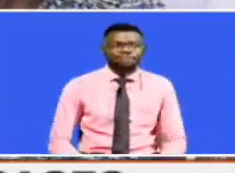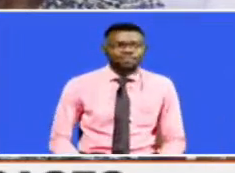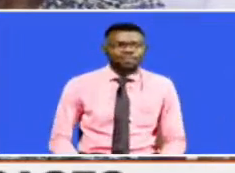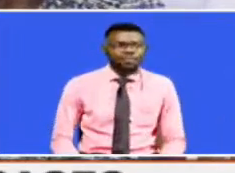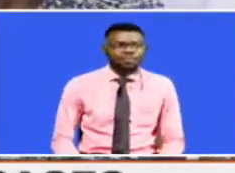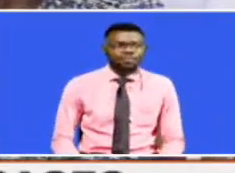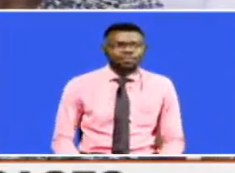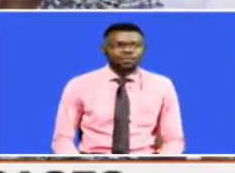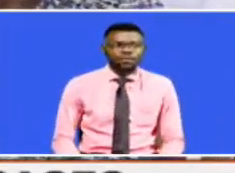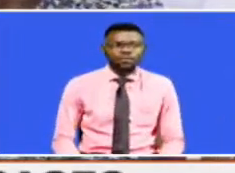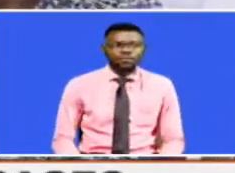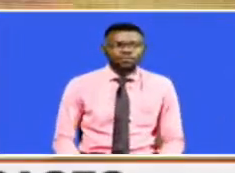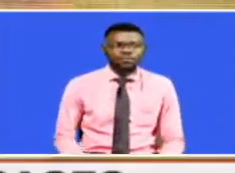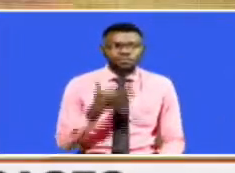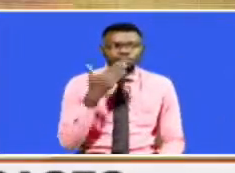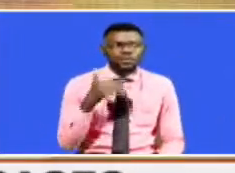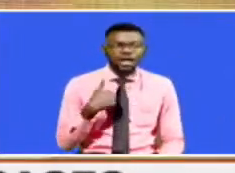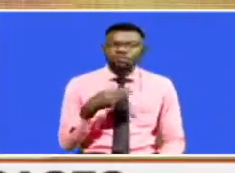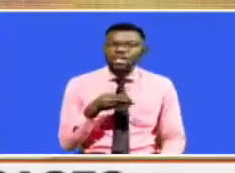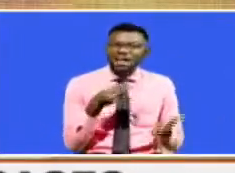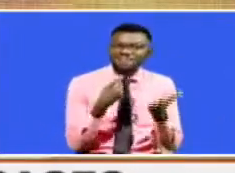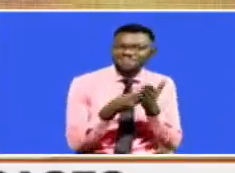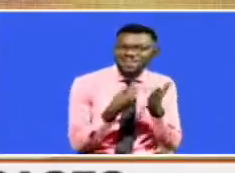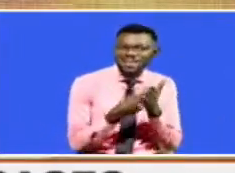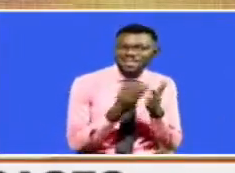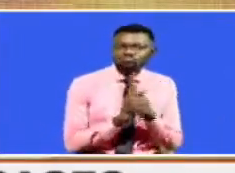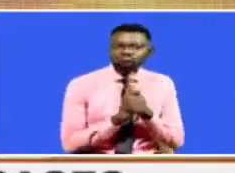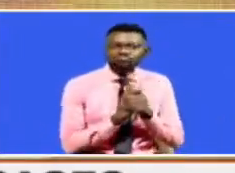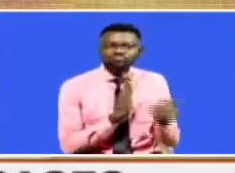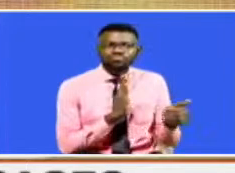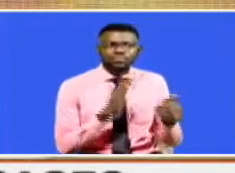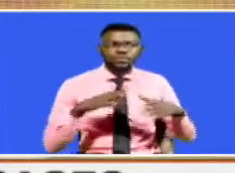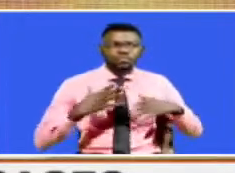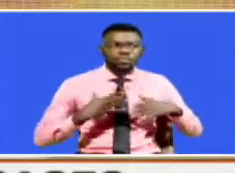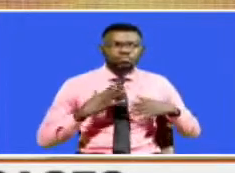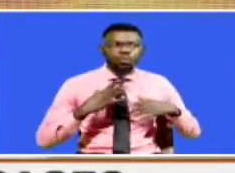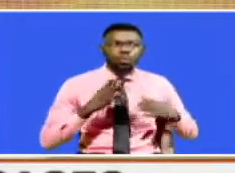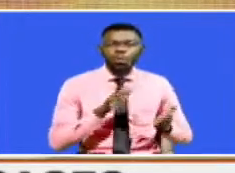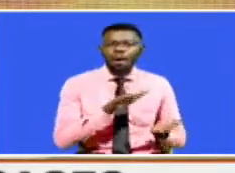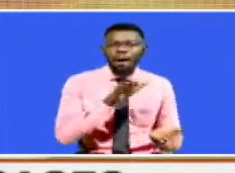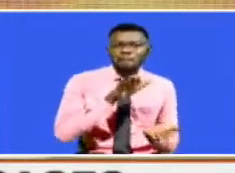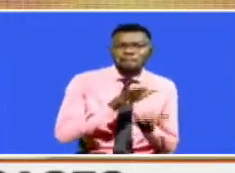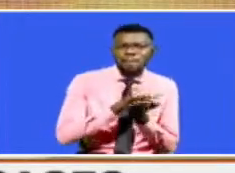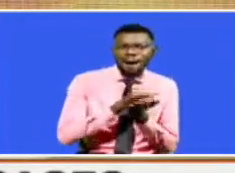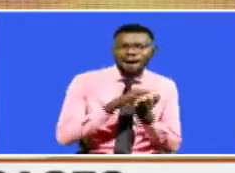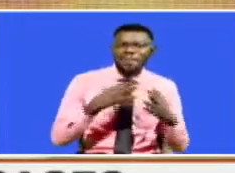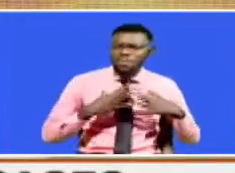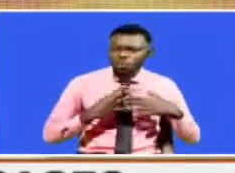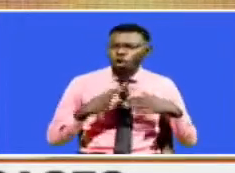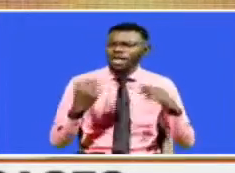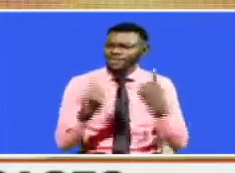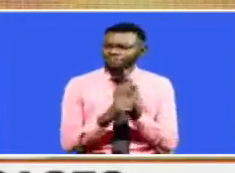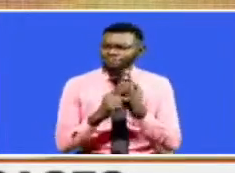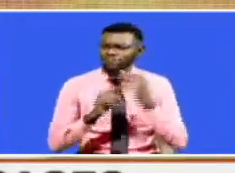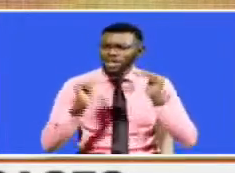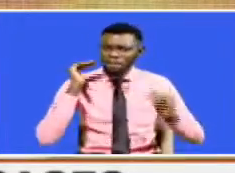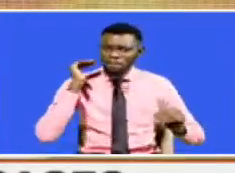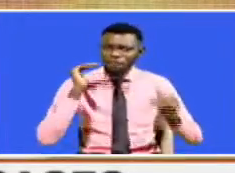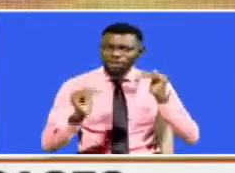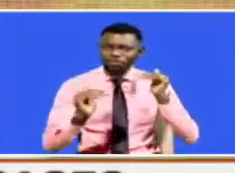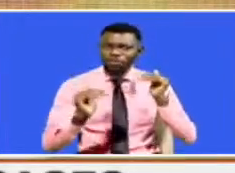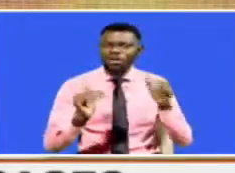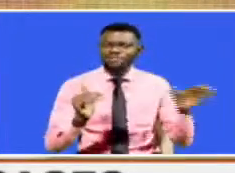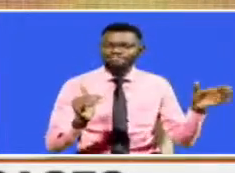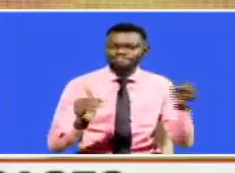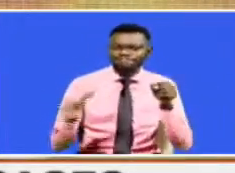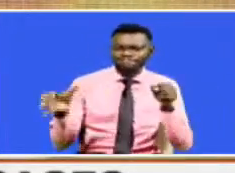Have accountants, have procurement officers, have bankers, have all sorts of professionals for you to